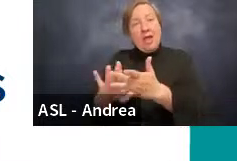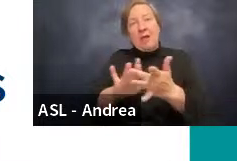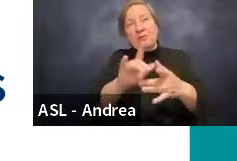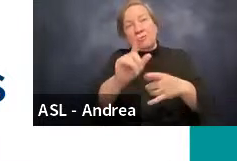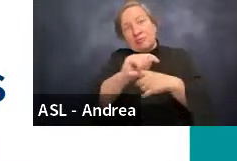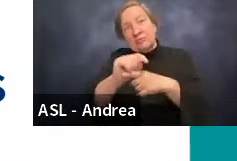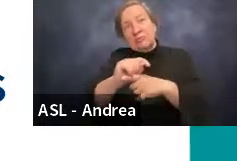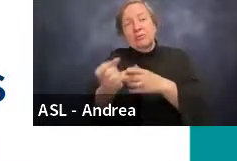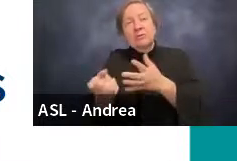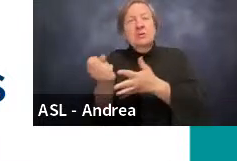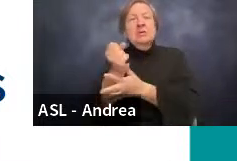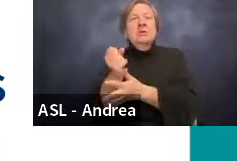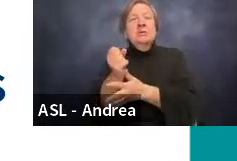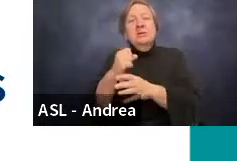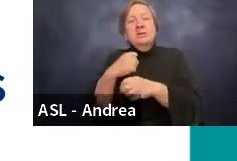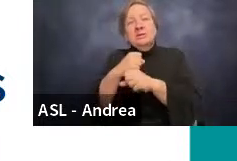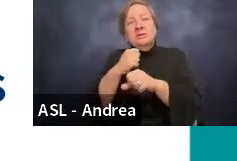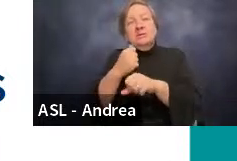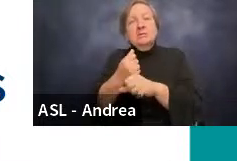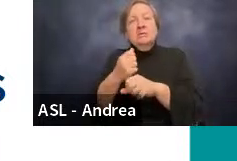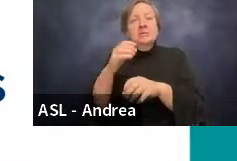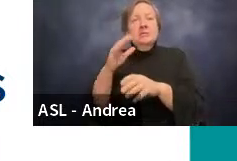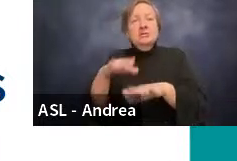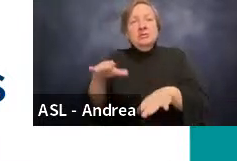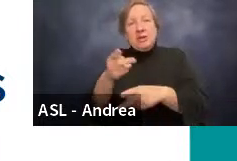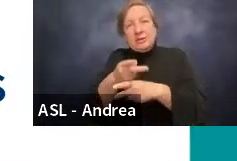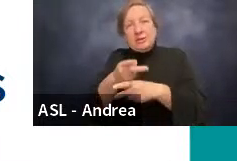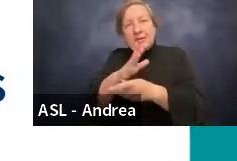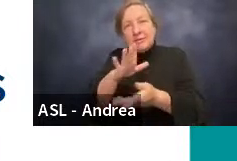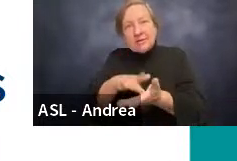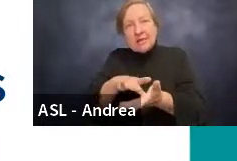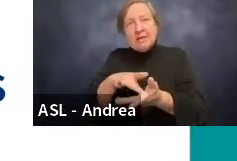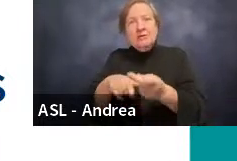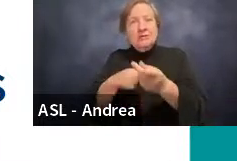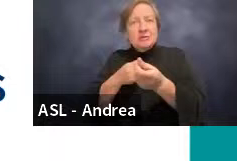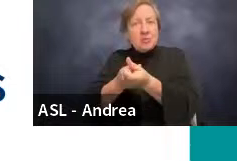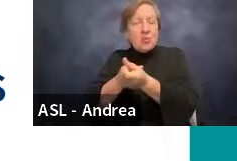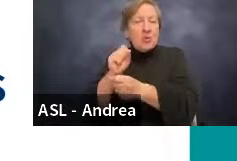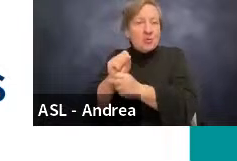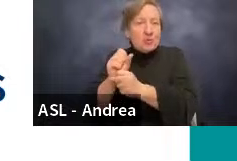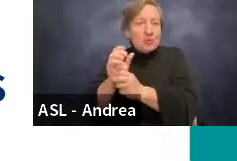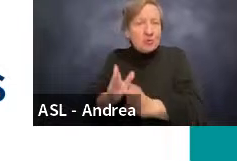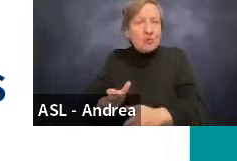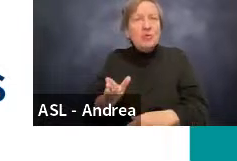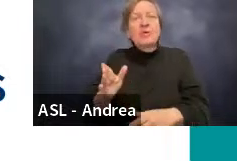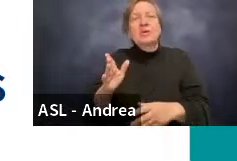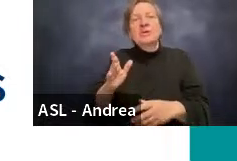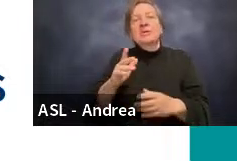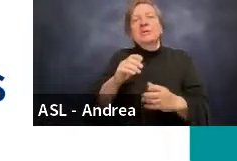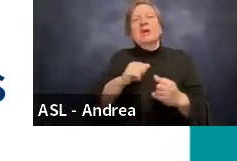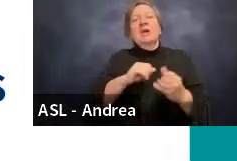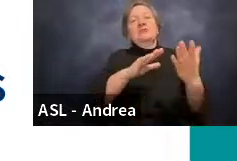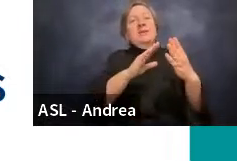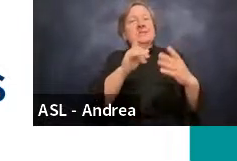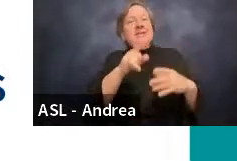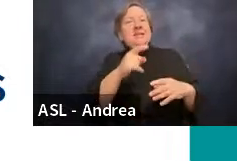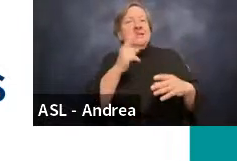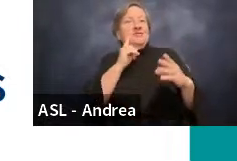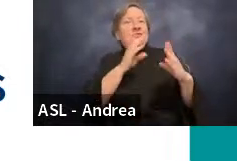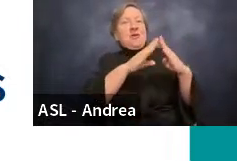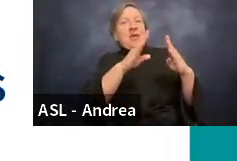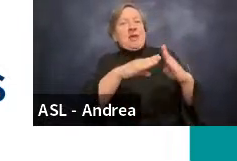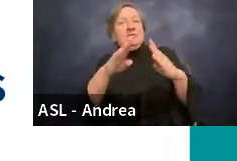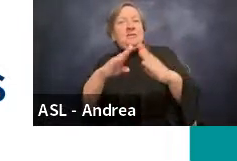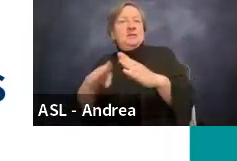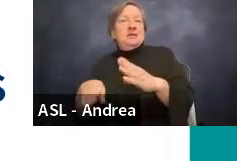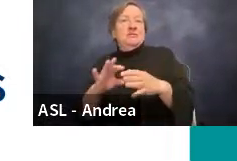childcare centers that support the workforce, address housing needs of the workforce. And we wanted to